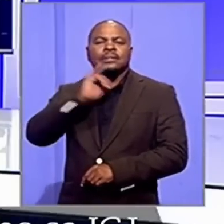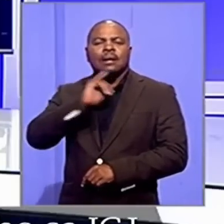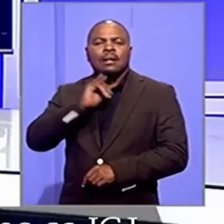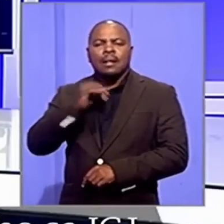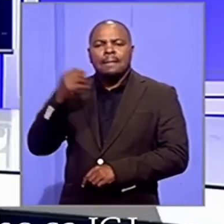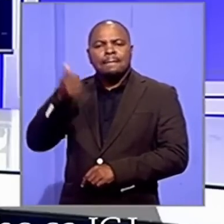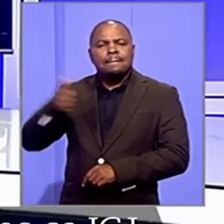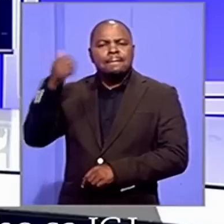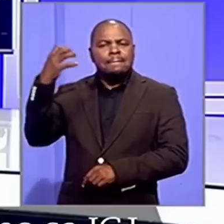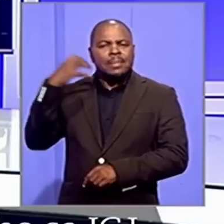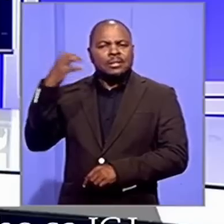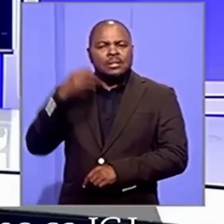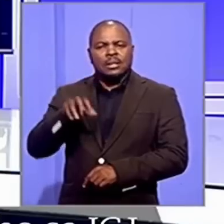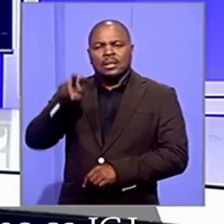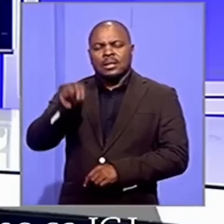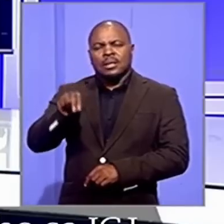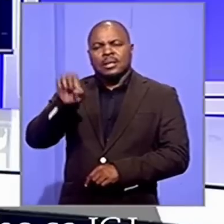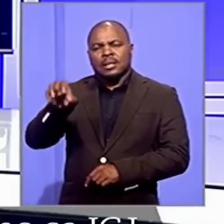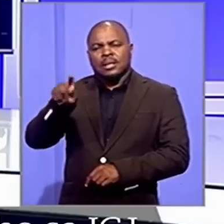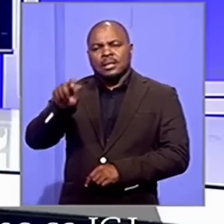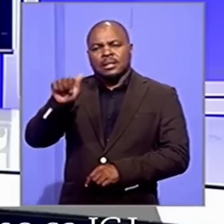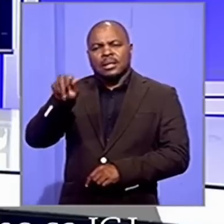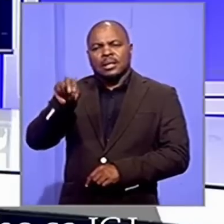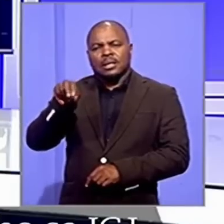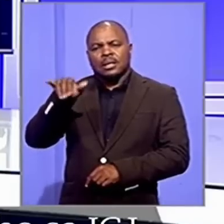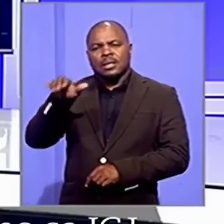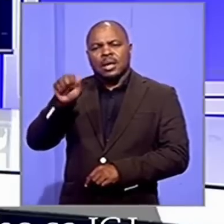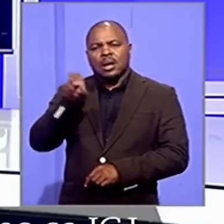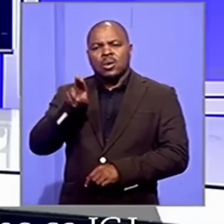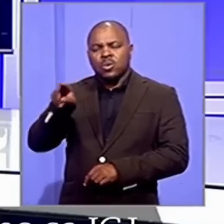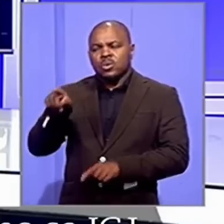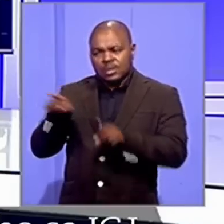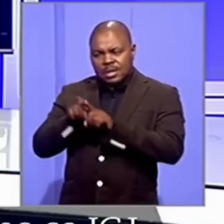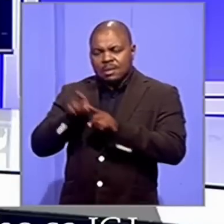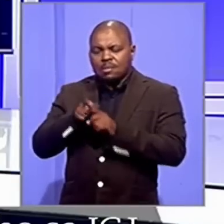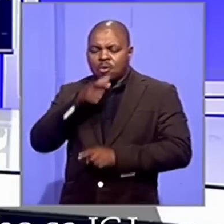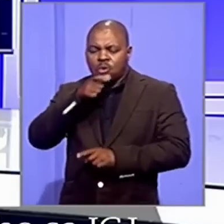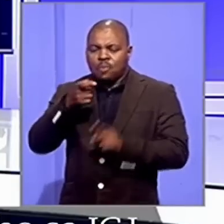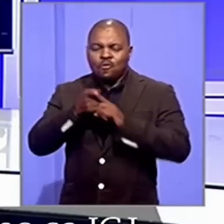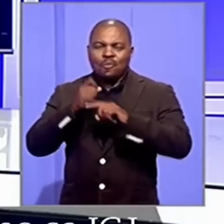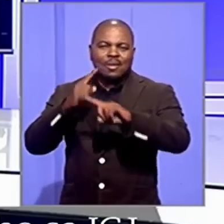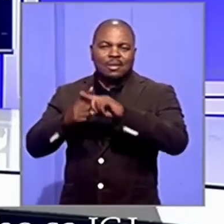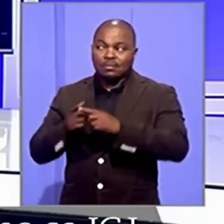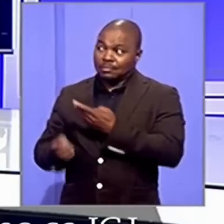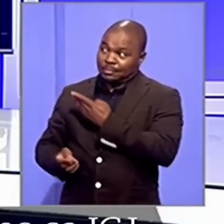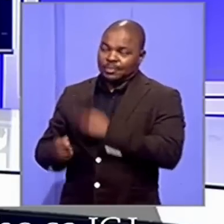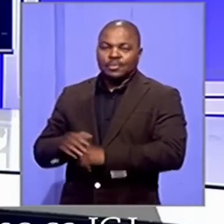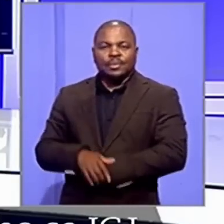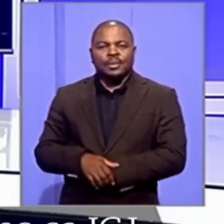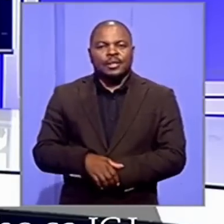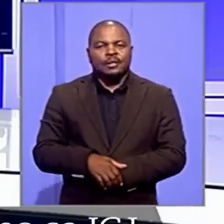o lahletše la boshuana letlakaleng la X a re mo fe tsebe.